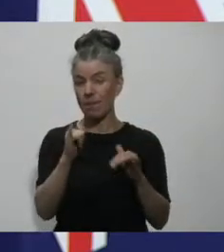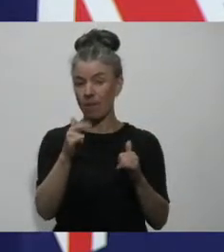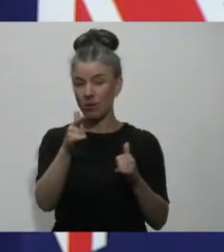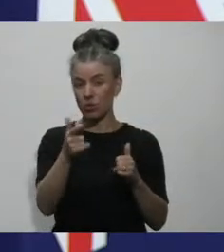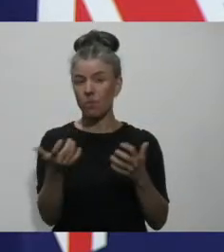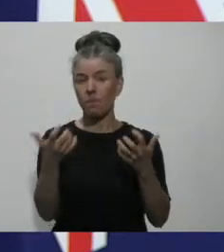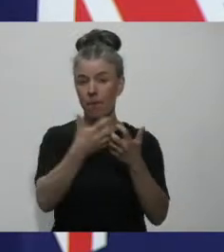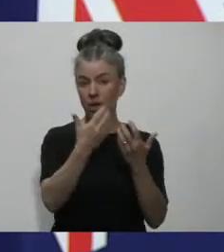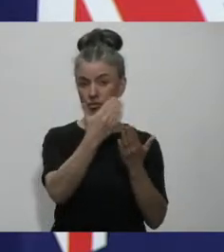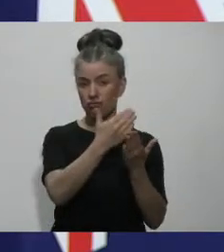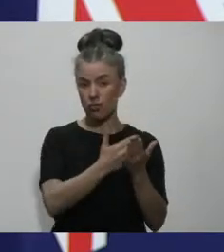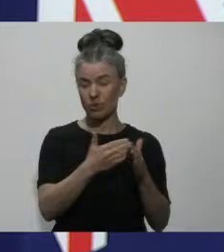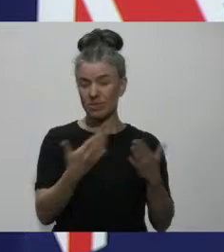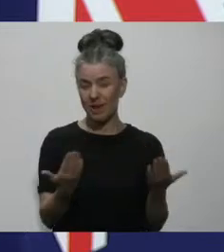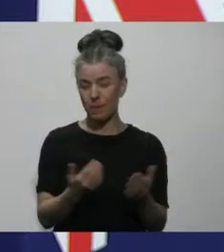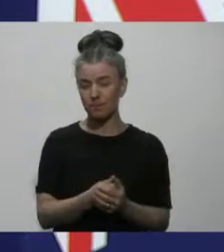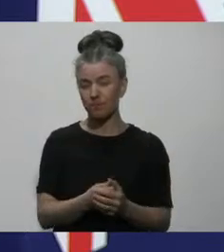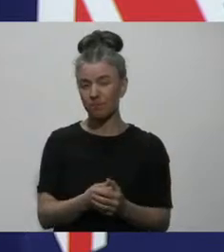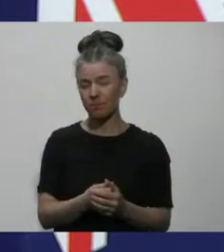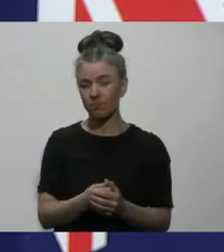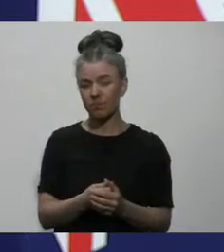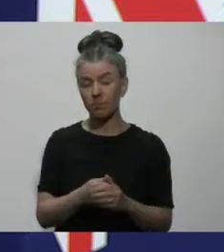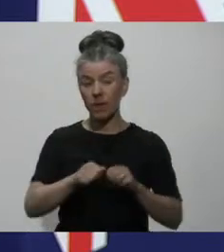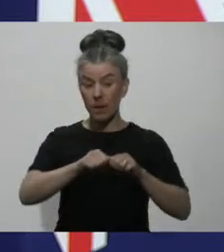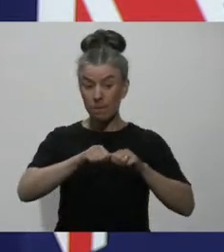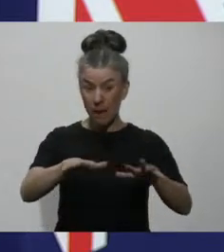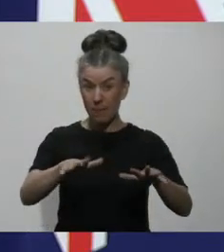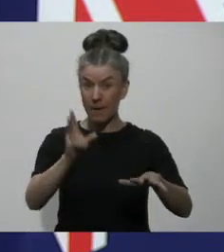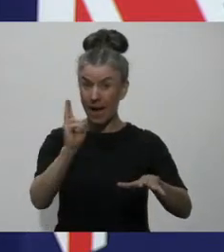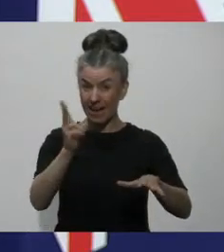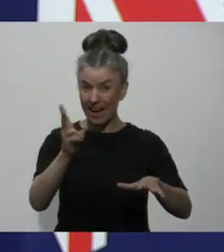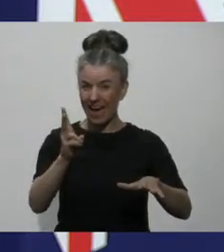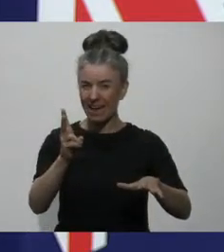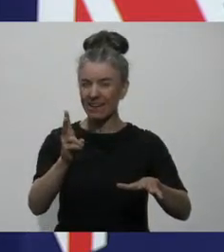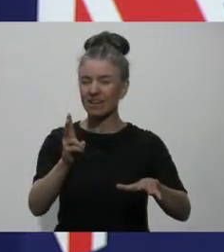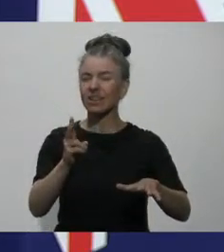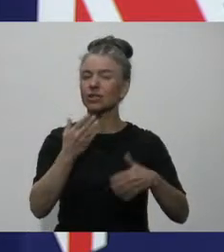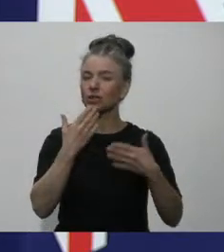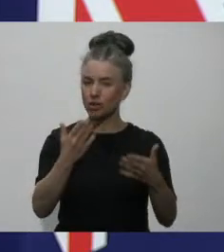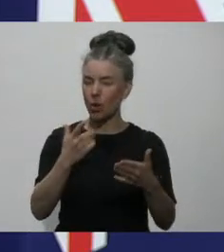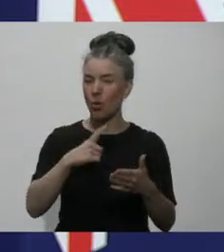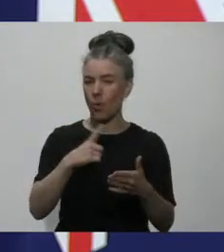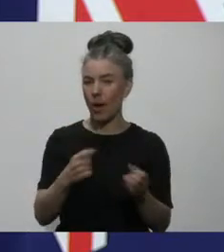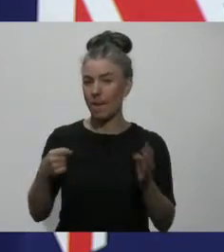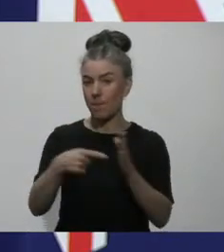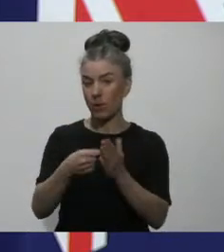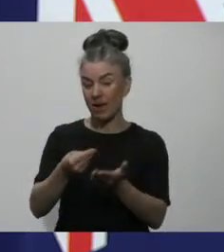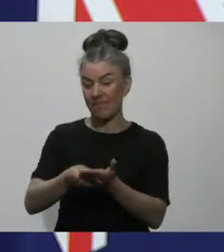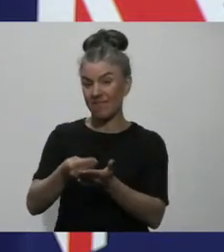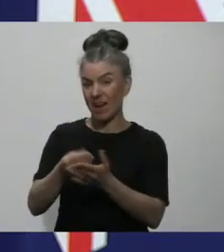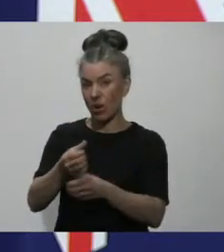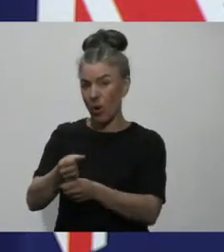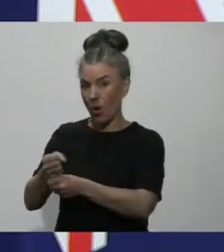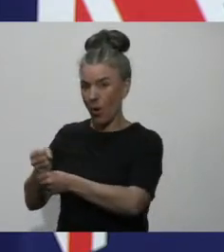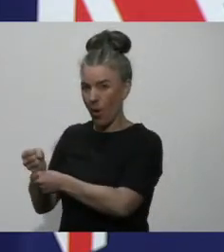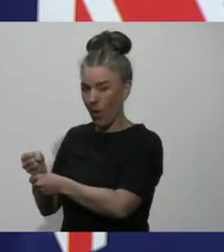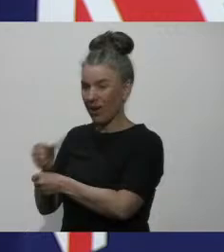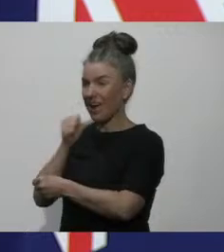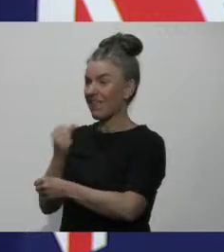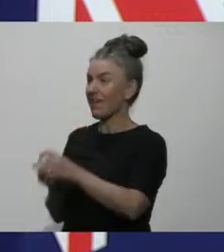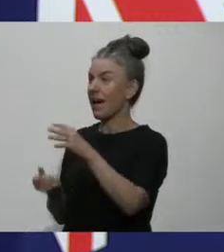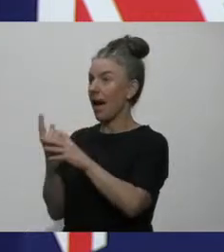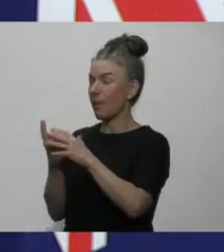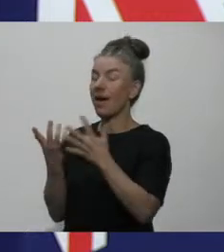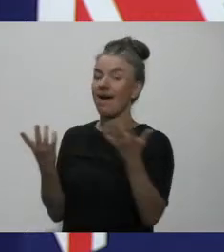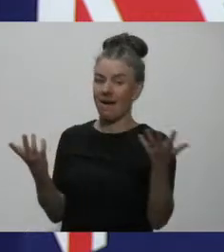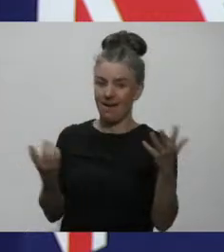why the government prudently held back money in the COVID fund to support the economy in the event of a further rainy day. We